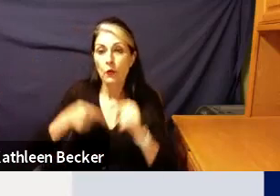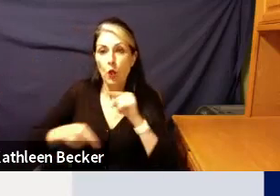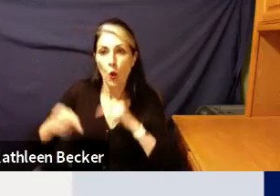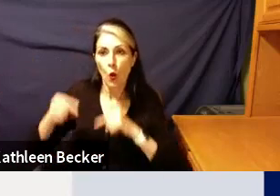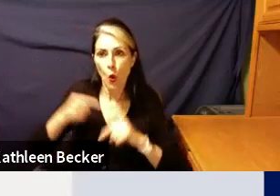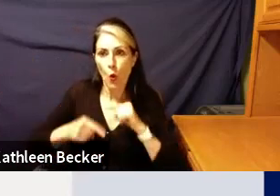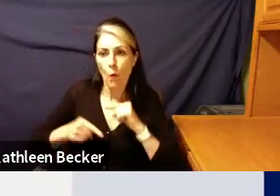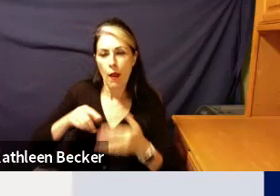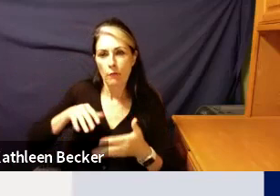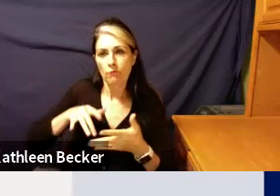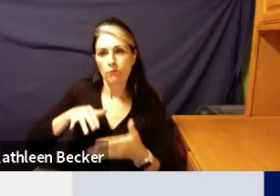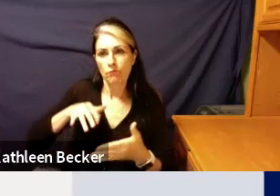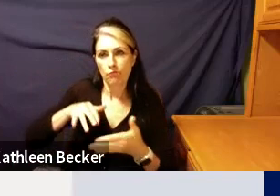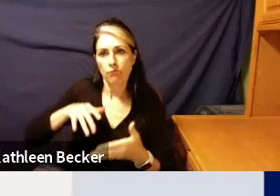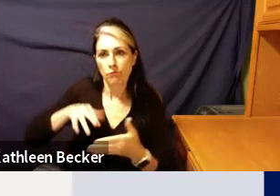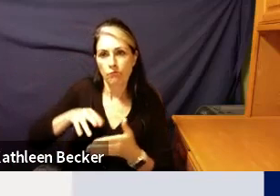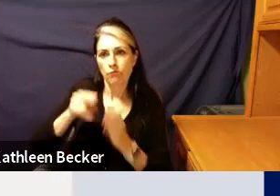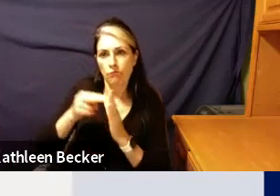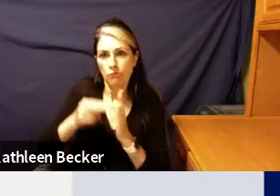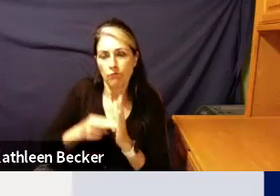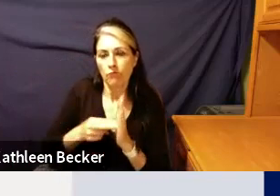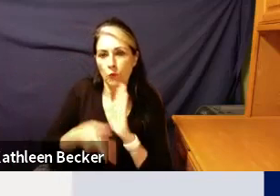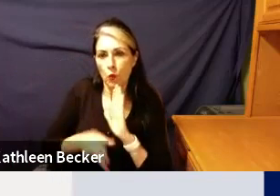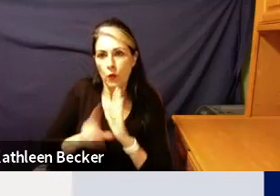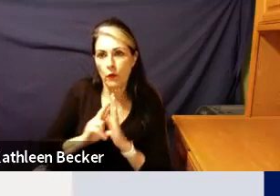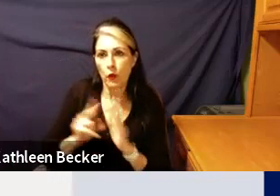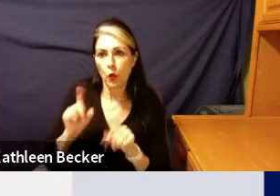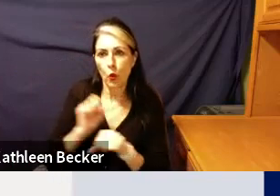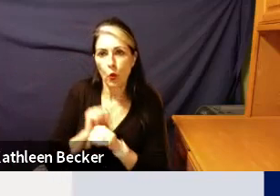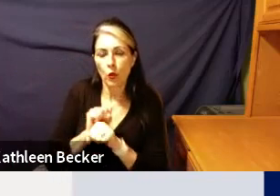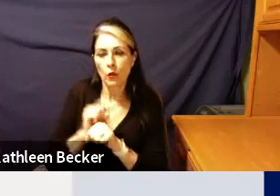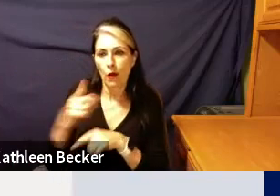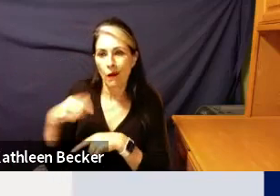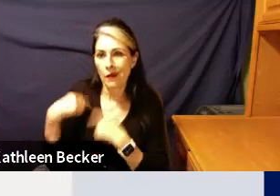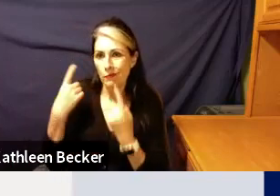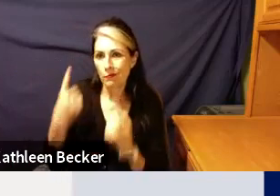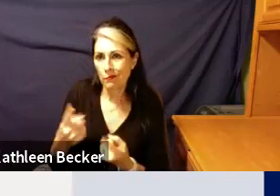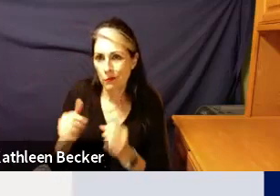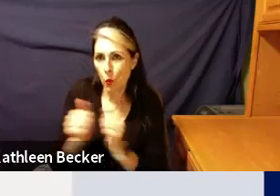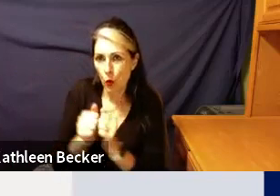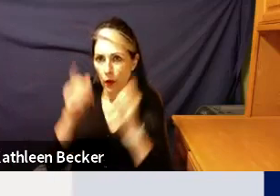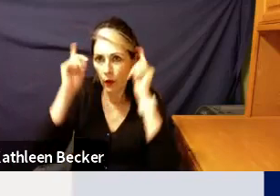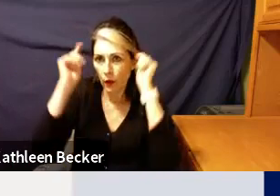and study their notes or review what they worked on with the tutor.